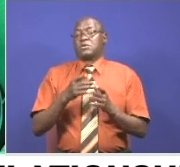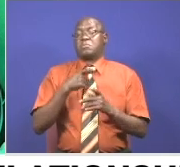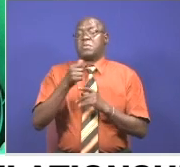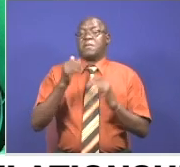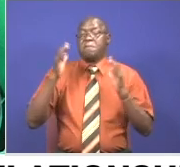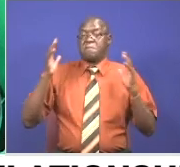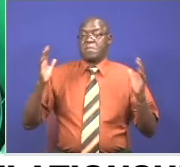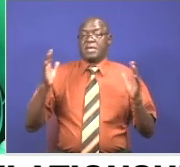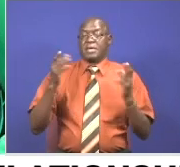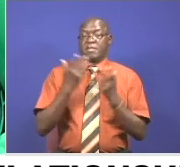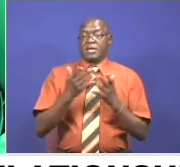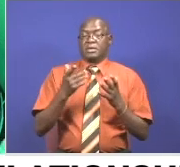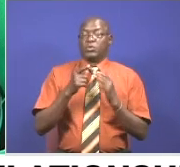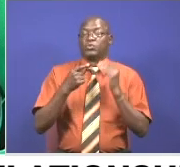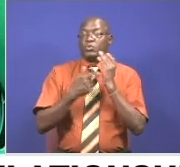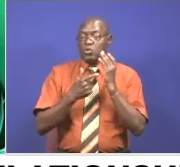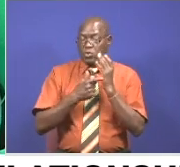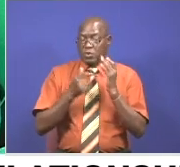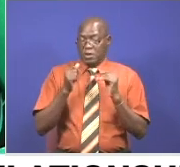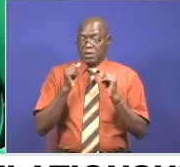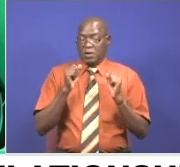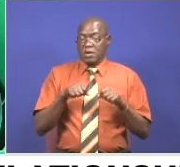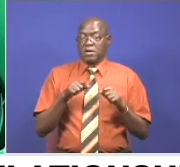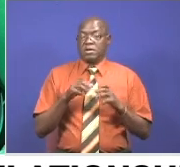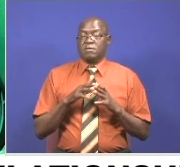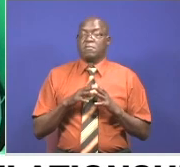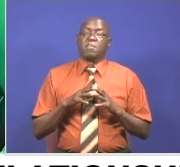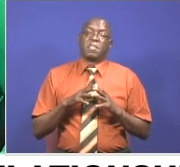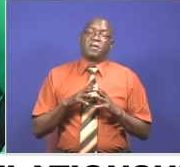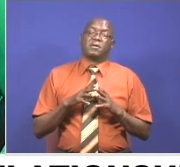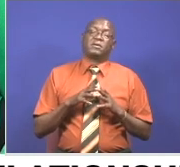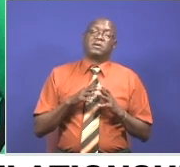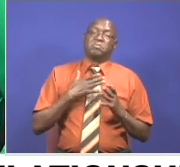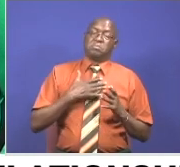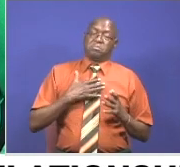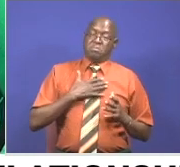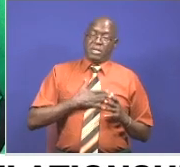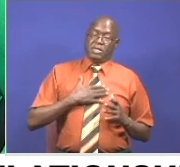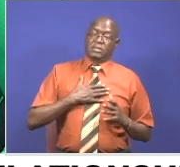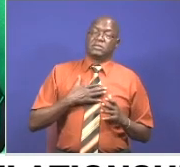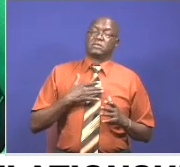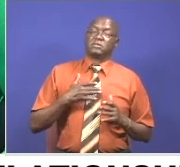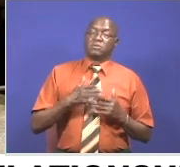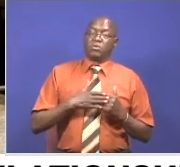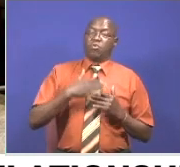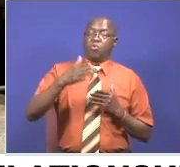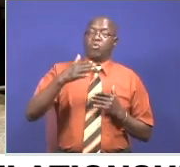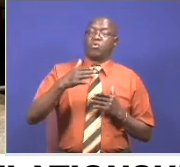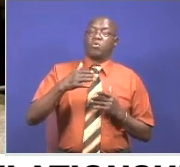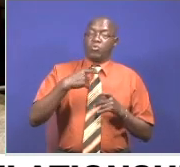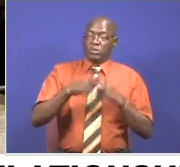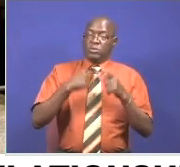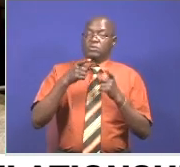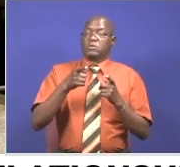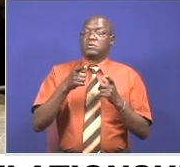buying a Mercedes while a Toyota can still take me, you know, if you feel like, please do not go ahead with that marriage. Just stay on. And for those who